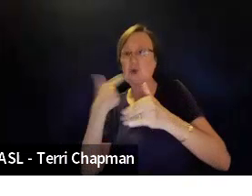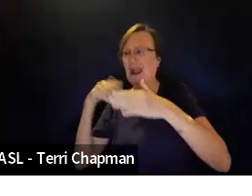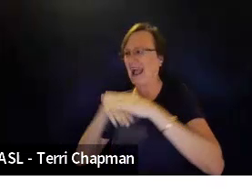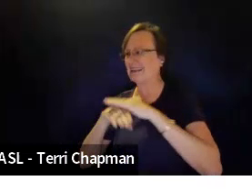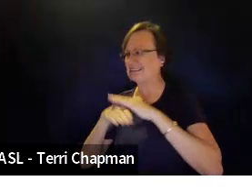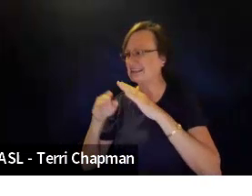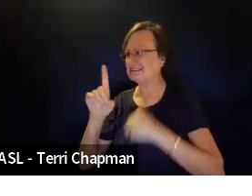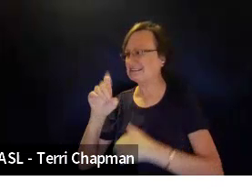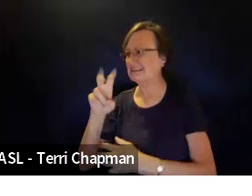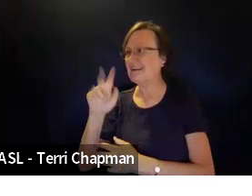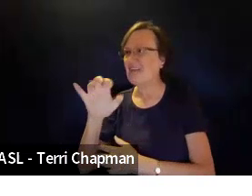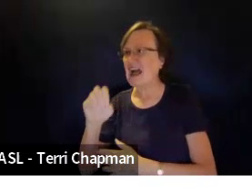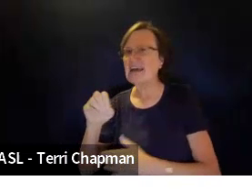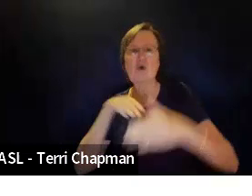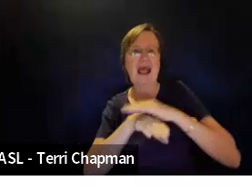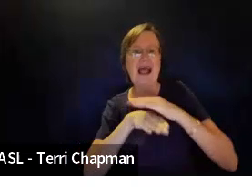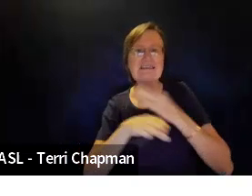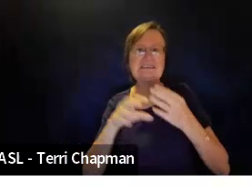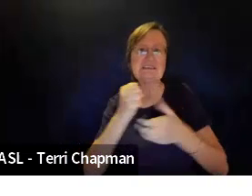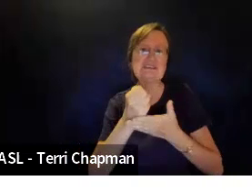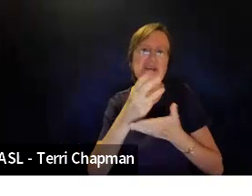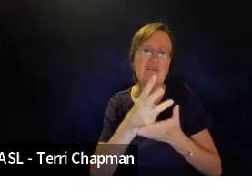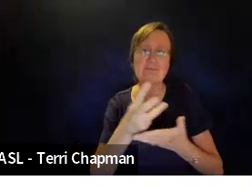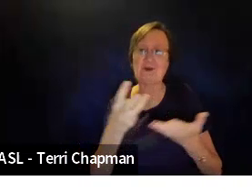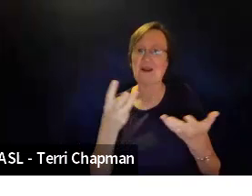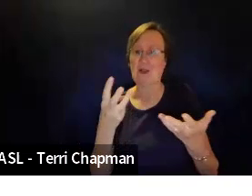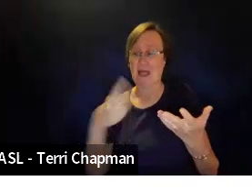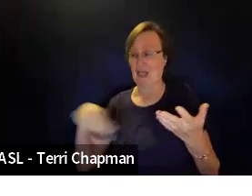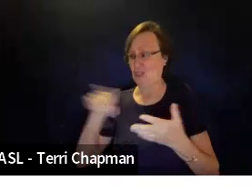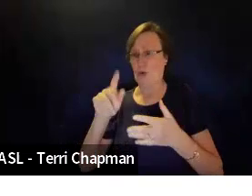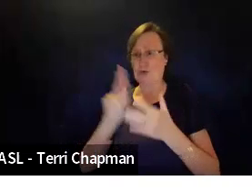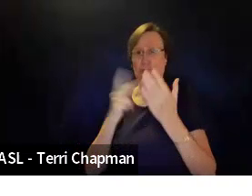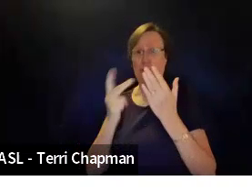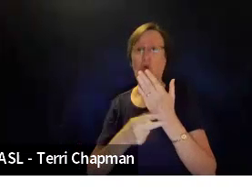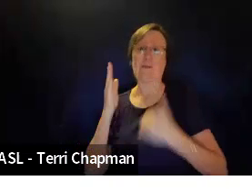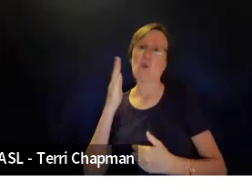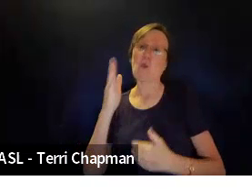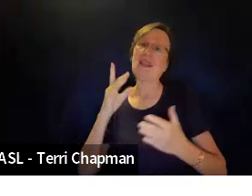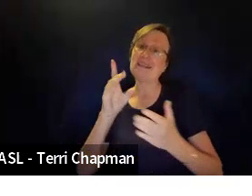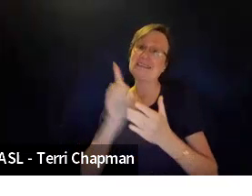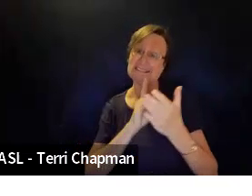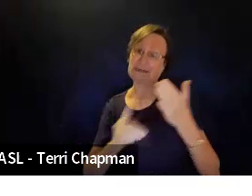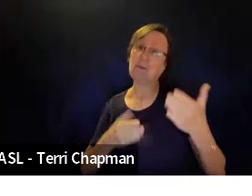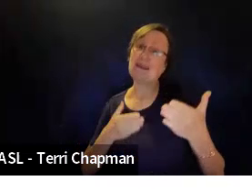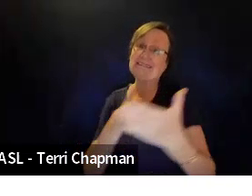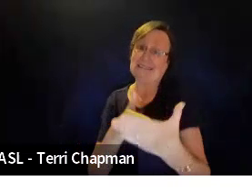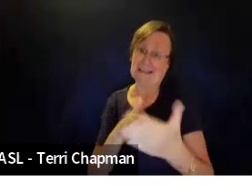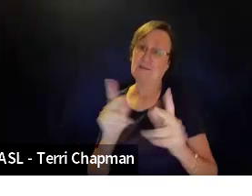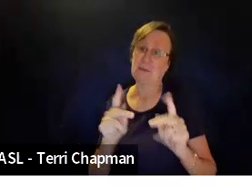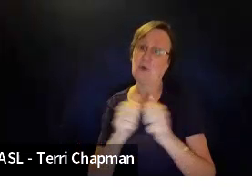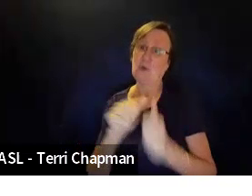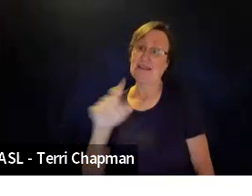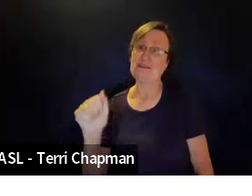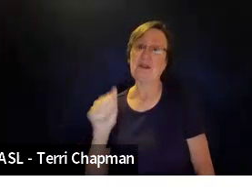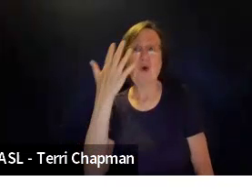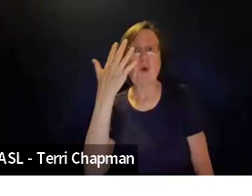accessing a software program, then those programs will inevitably end up discriminating against people with disabilities, because in